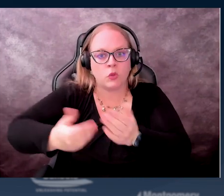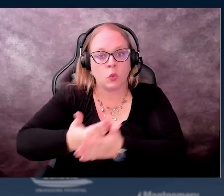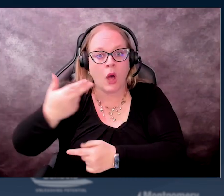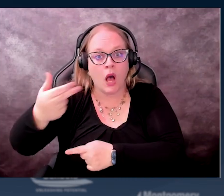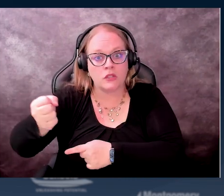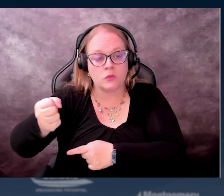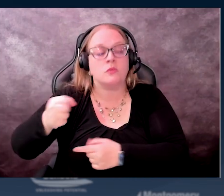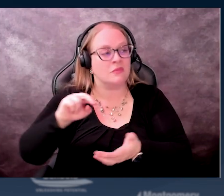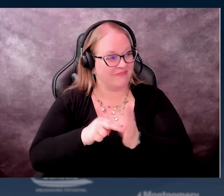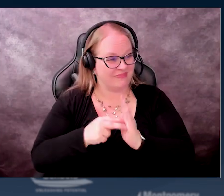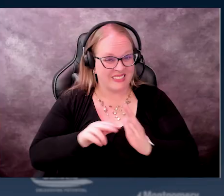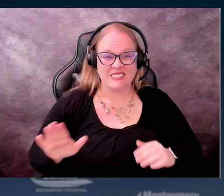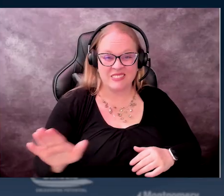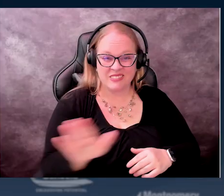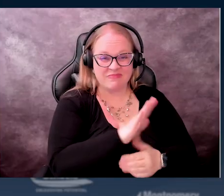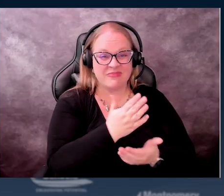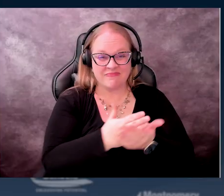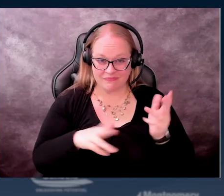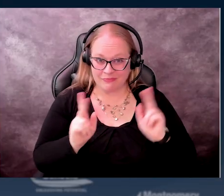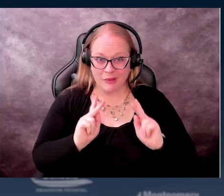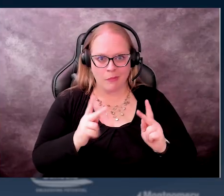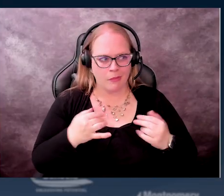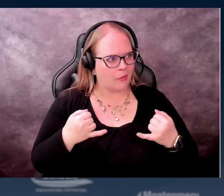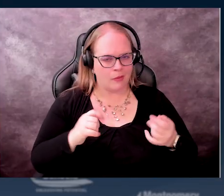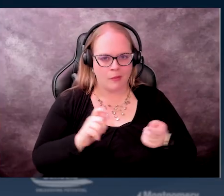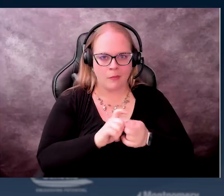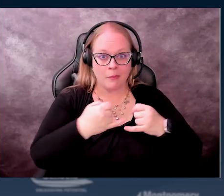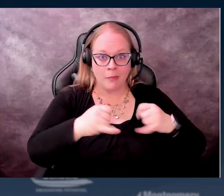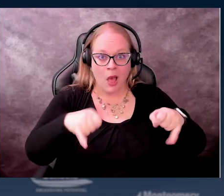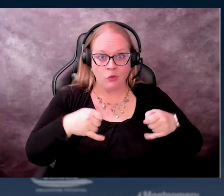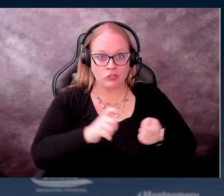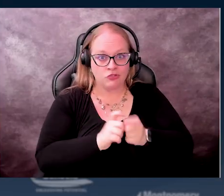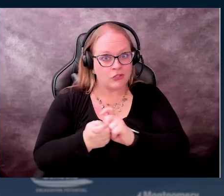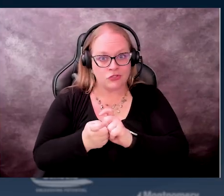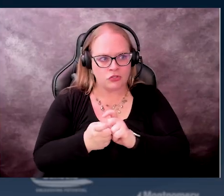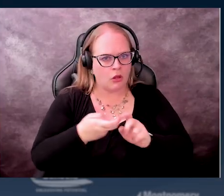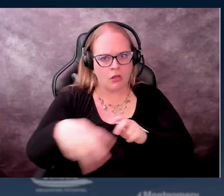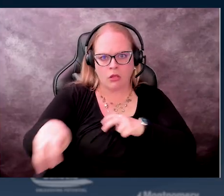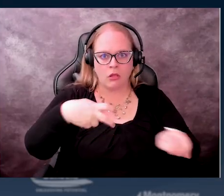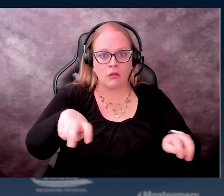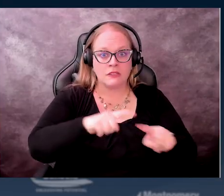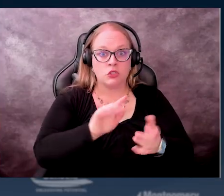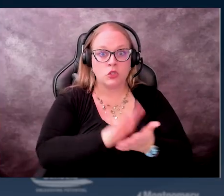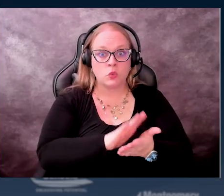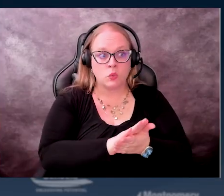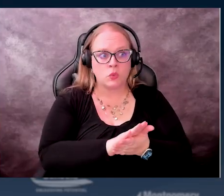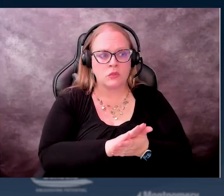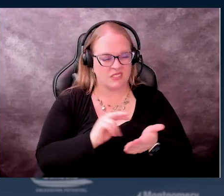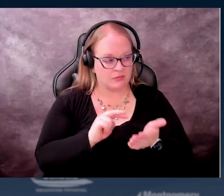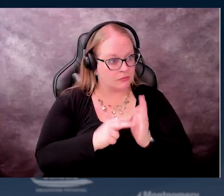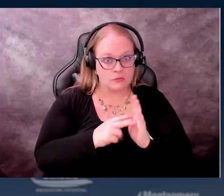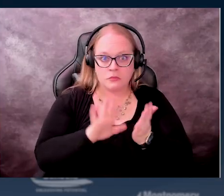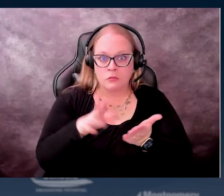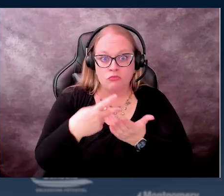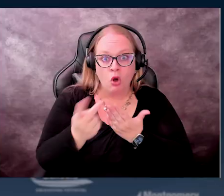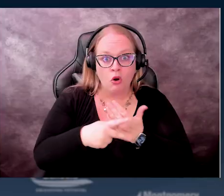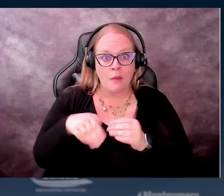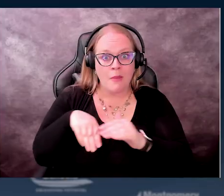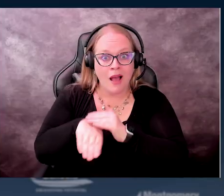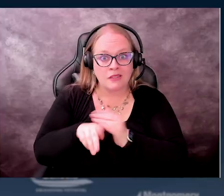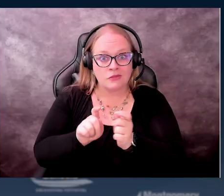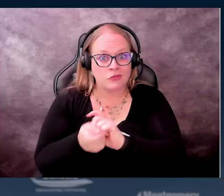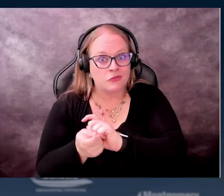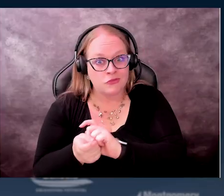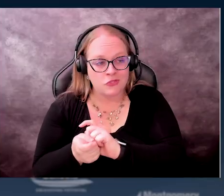see changes in their home schools. Under our current system, that can mean changes to program access and, in many